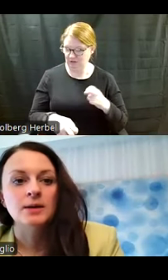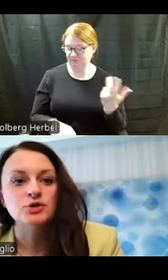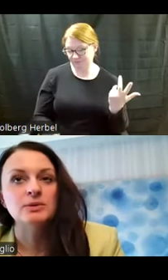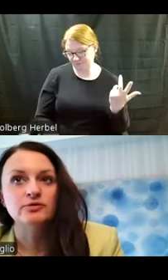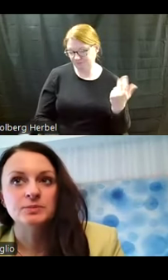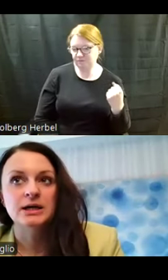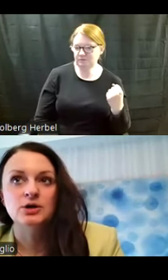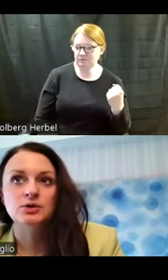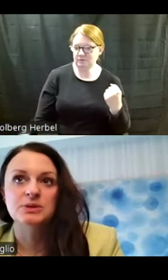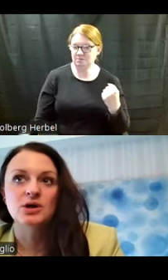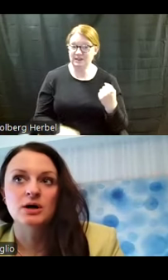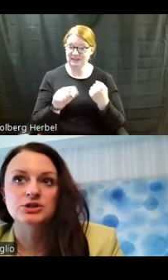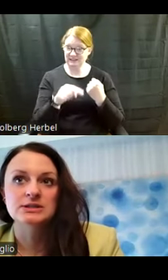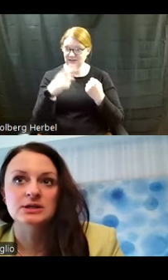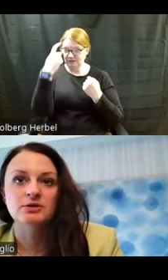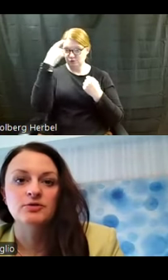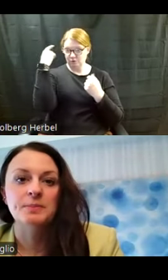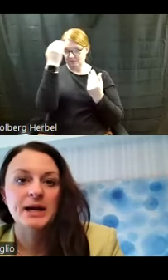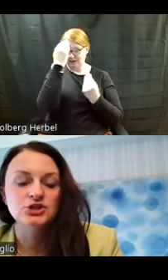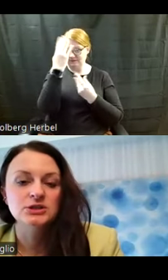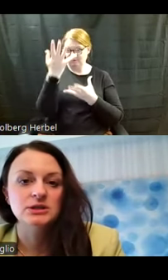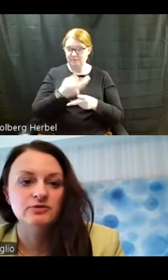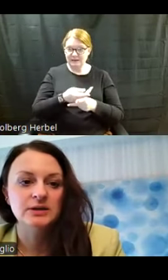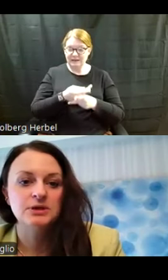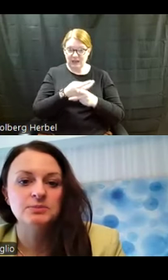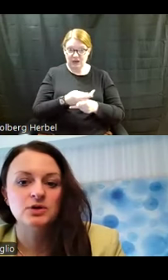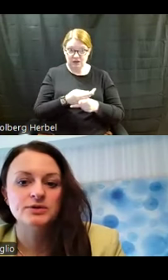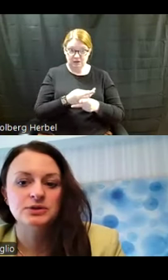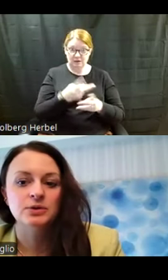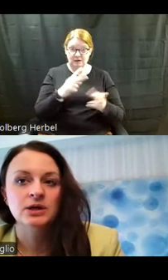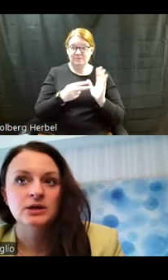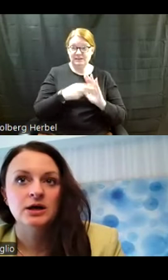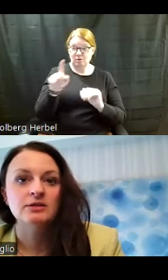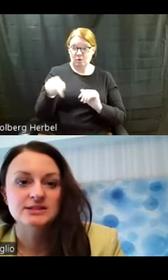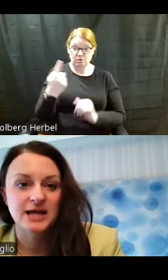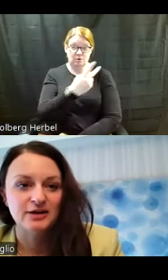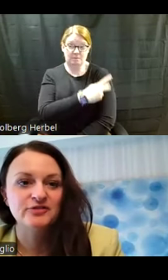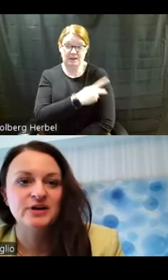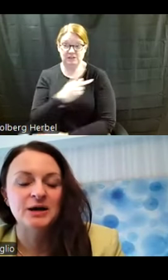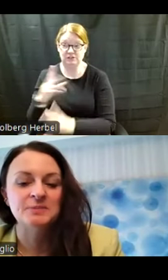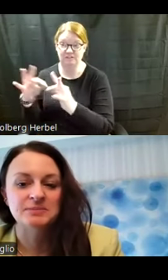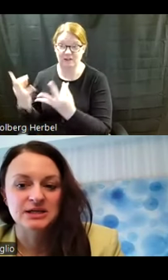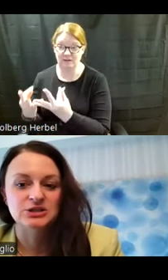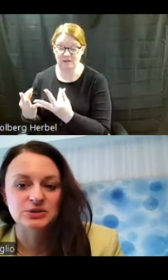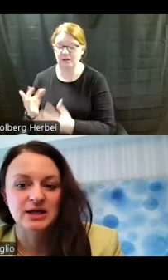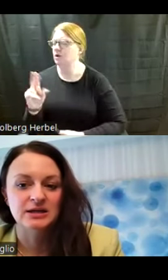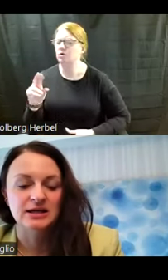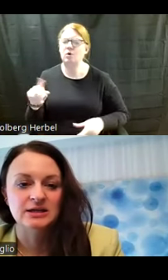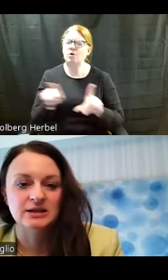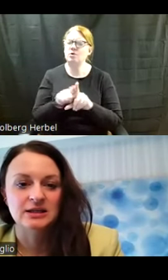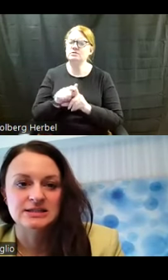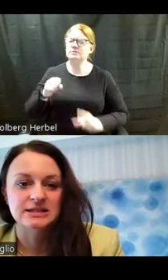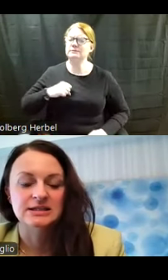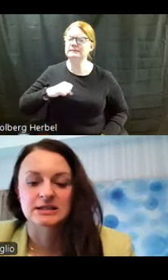trauma-informed care goes beyond just the patient and family, but also the staff, and making sure